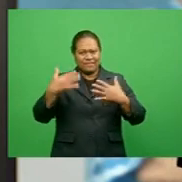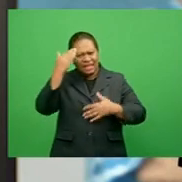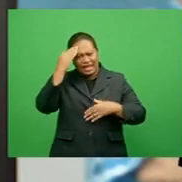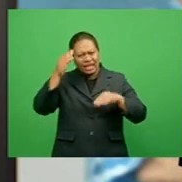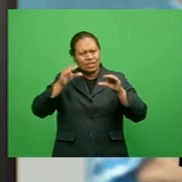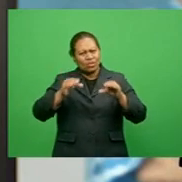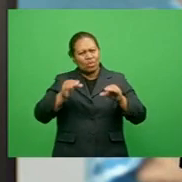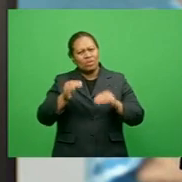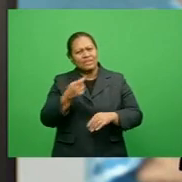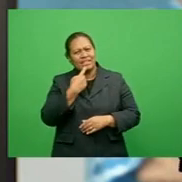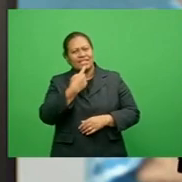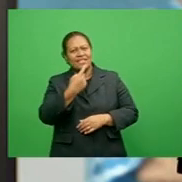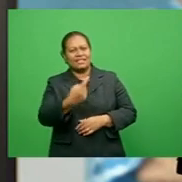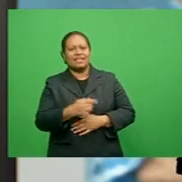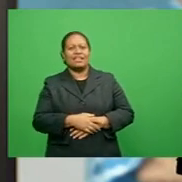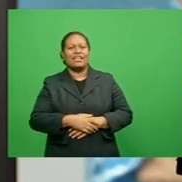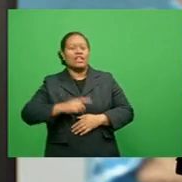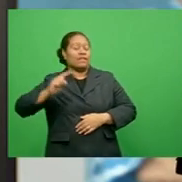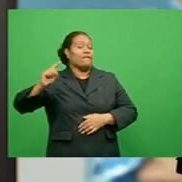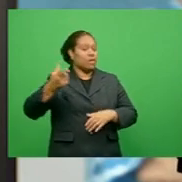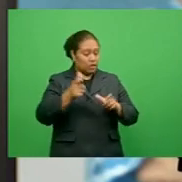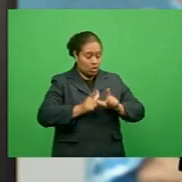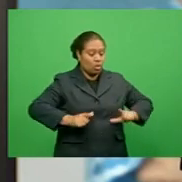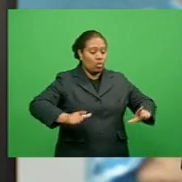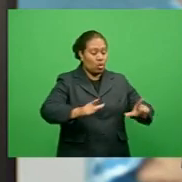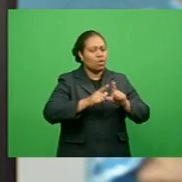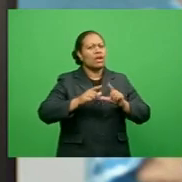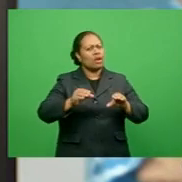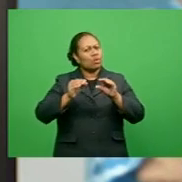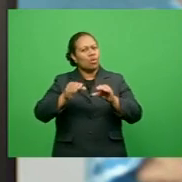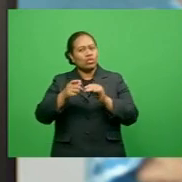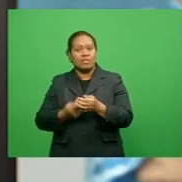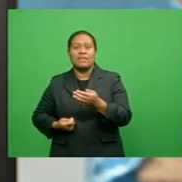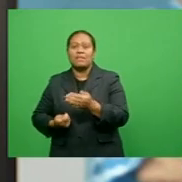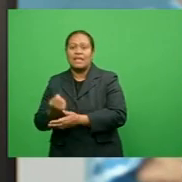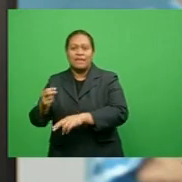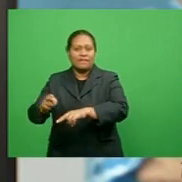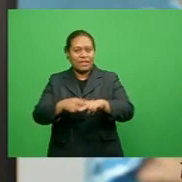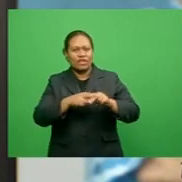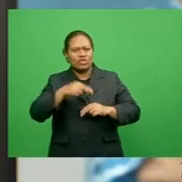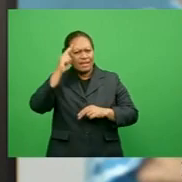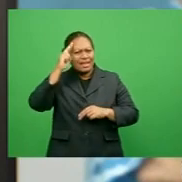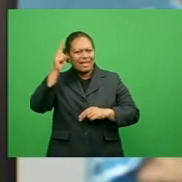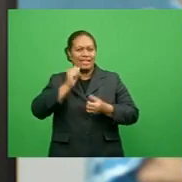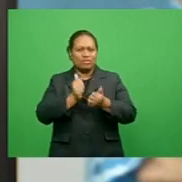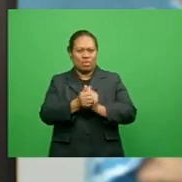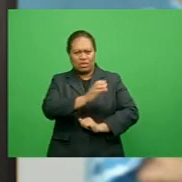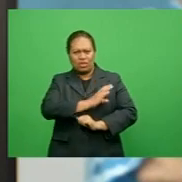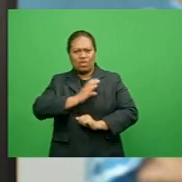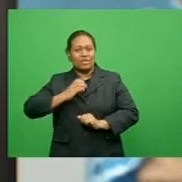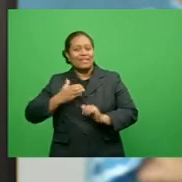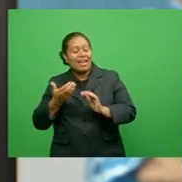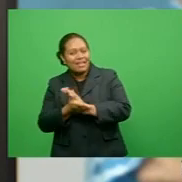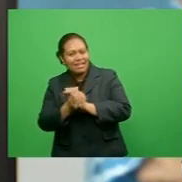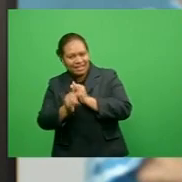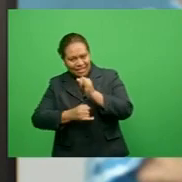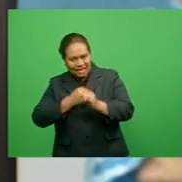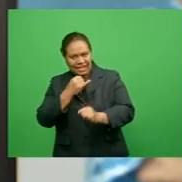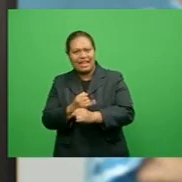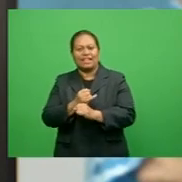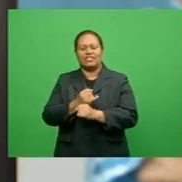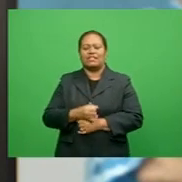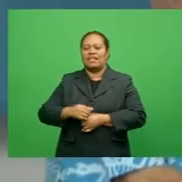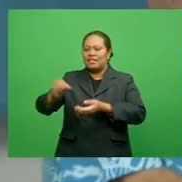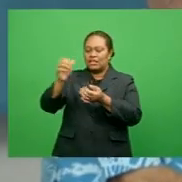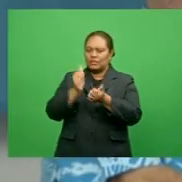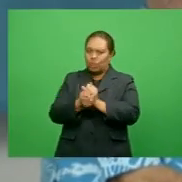Rambele Ndakui-Tonga is the first local coach to be paid by the Fiji National Sports Commission under the International Sporting Grant.